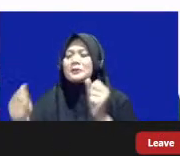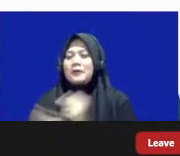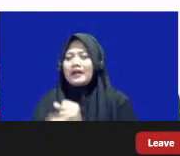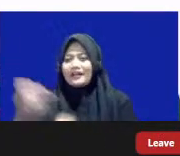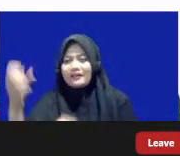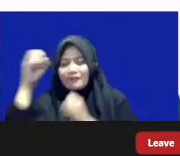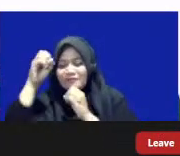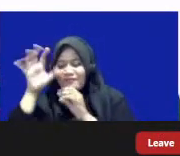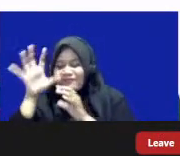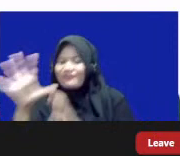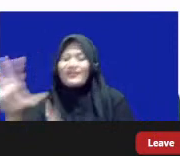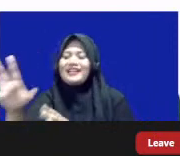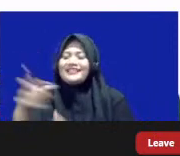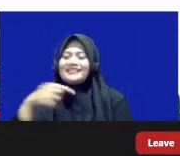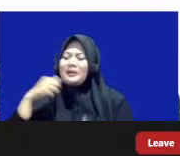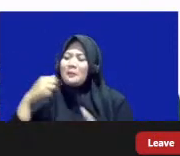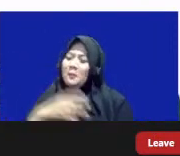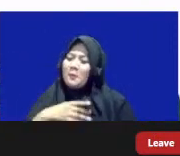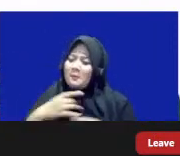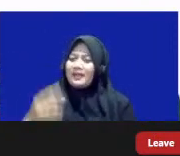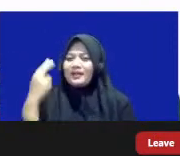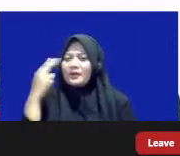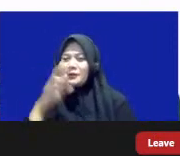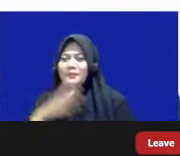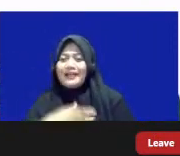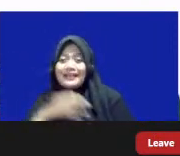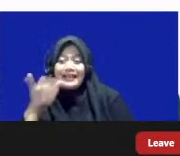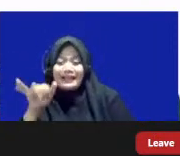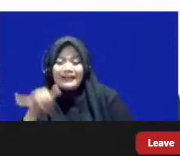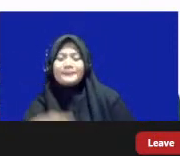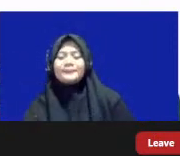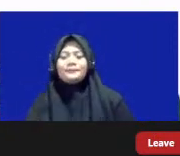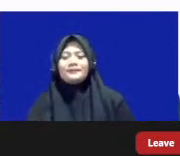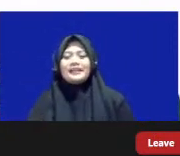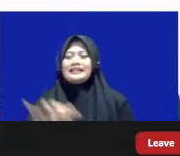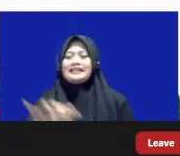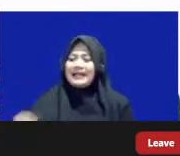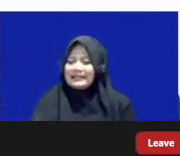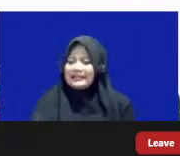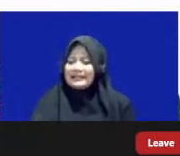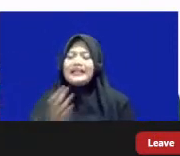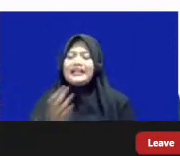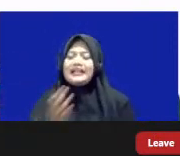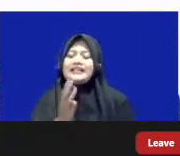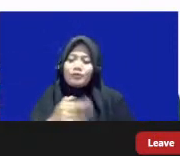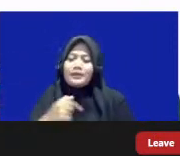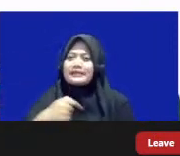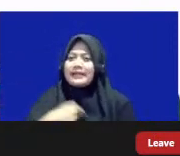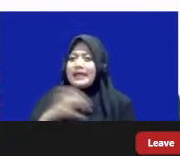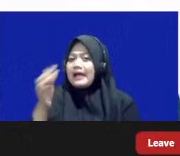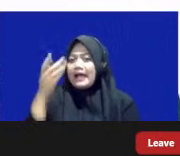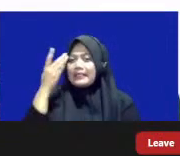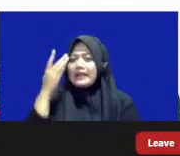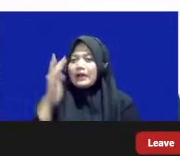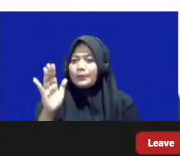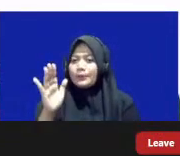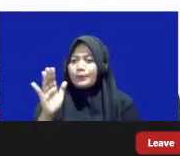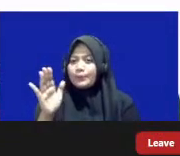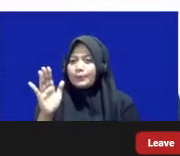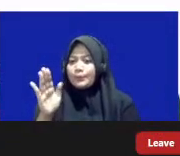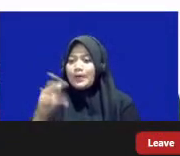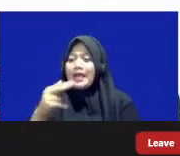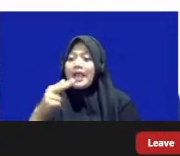Bangladesh, but I do not know Indonesia that well. Unfortunately, the COVID-19 pandemic came in